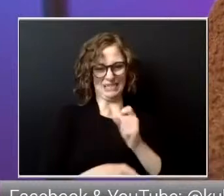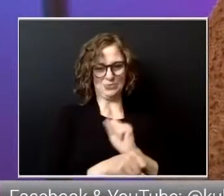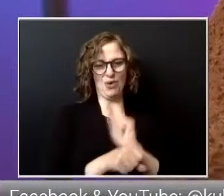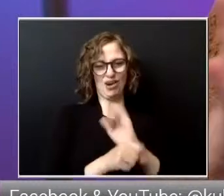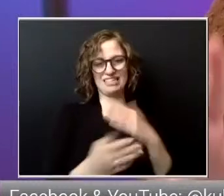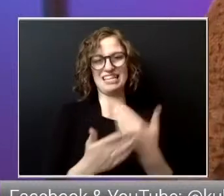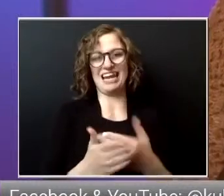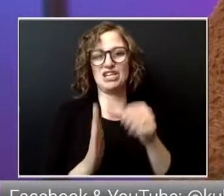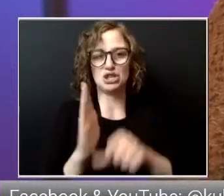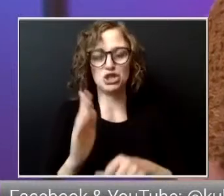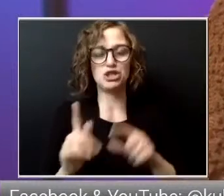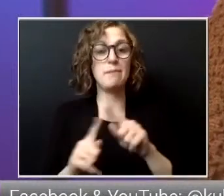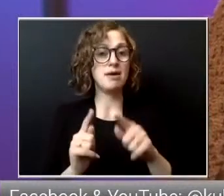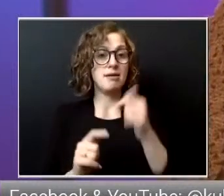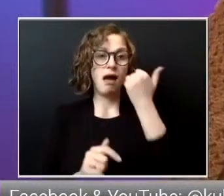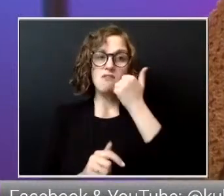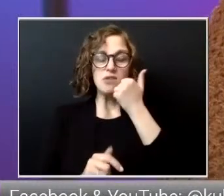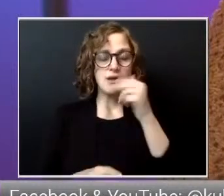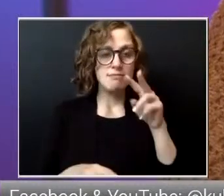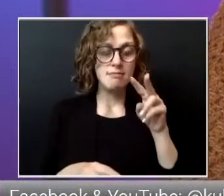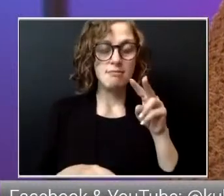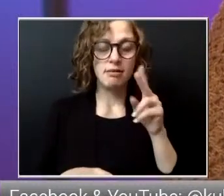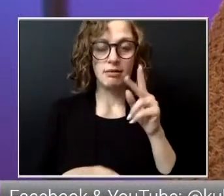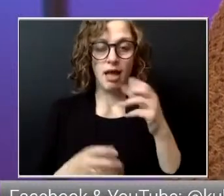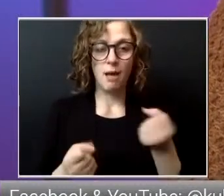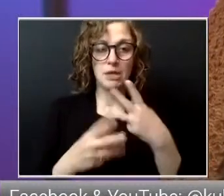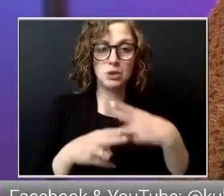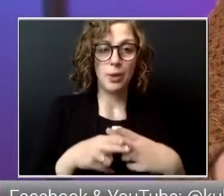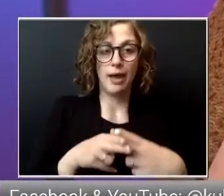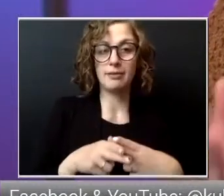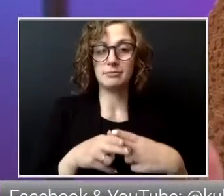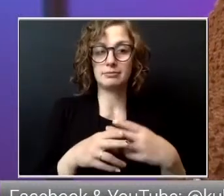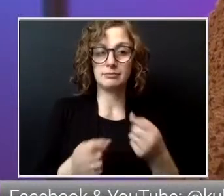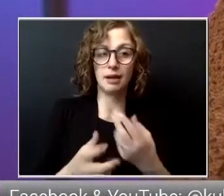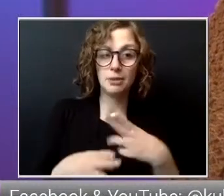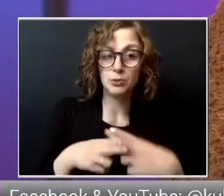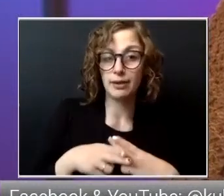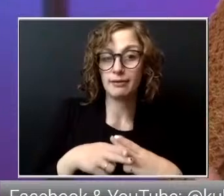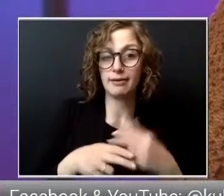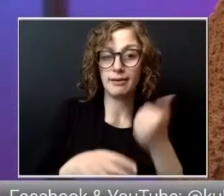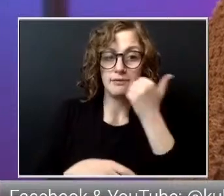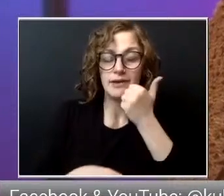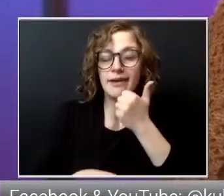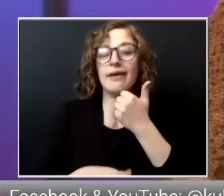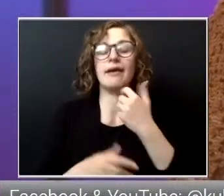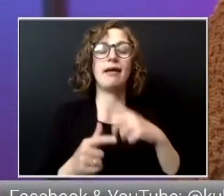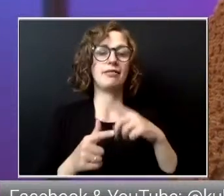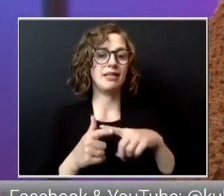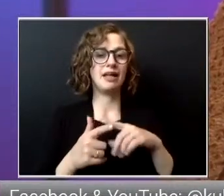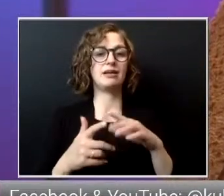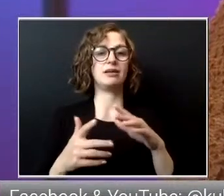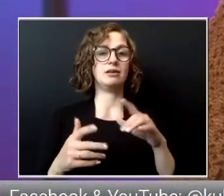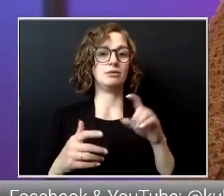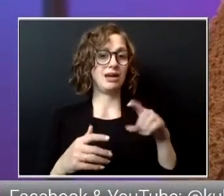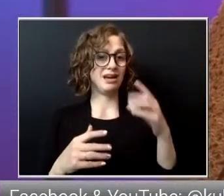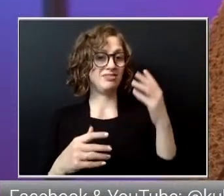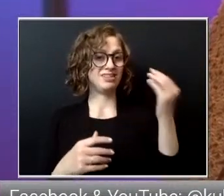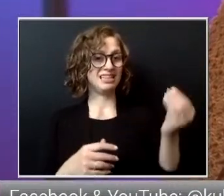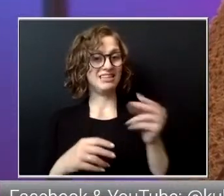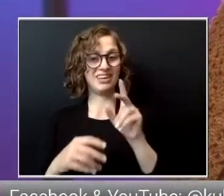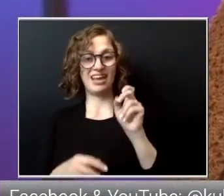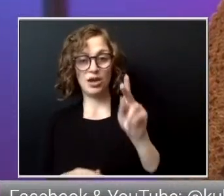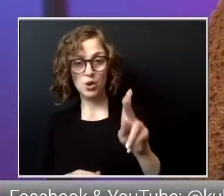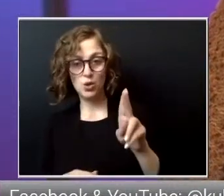today? Every day it was just day by day. And then it was, okay, we have to leave KU and go to Children's, and when is this going